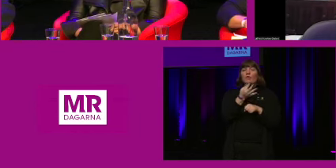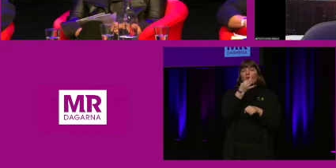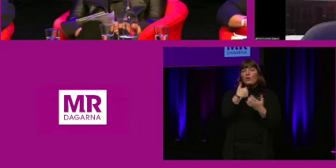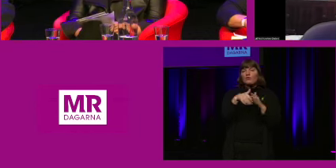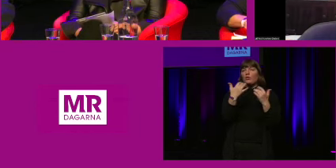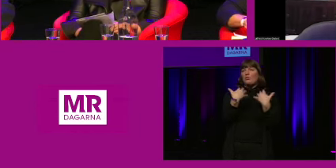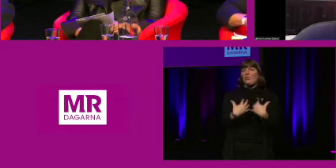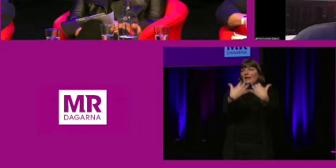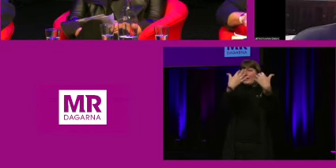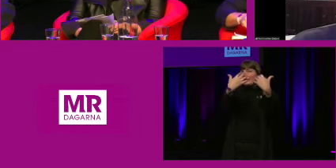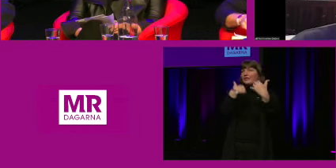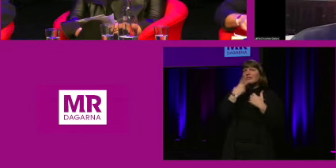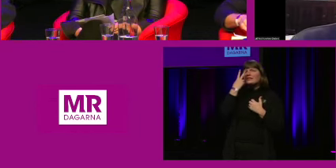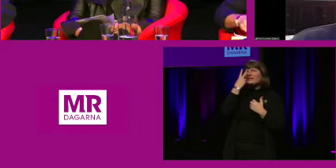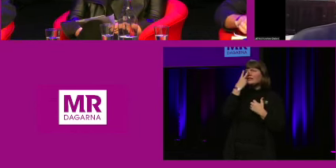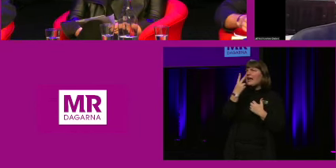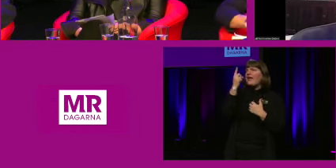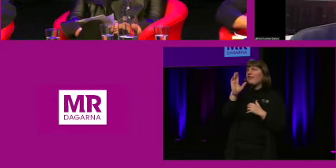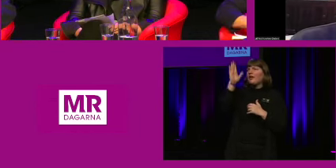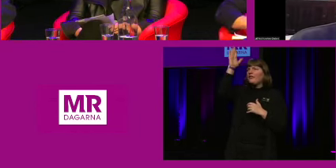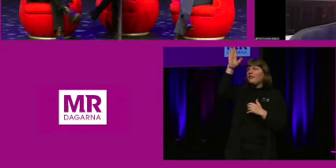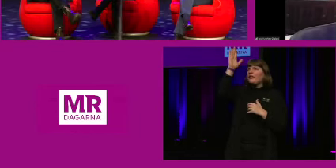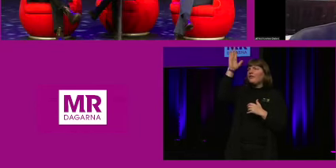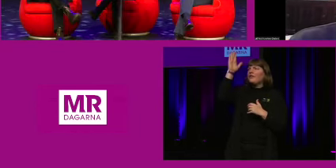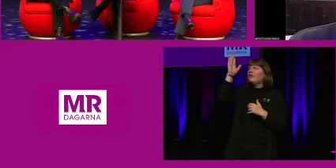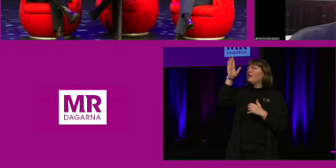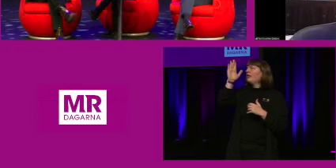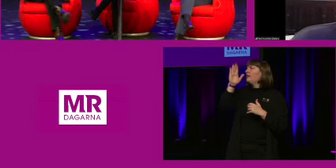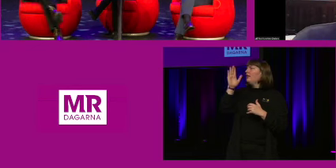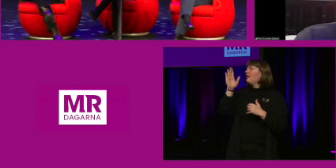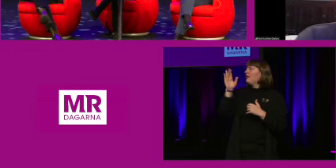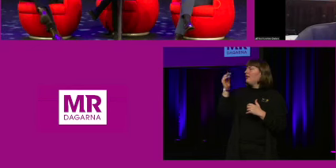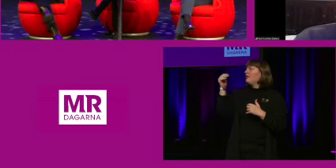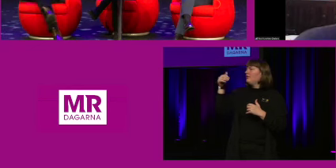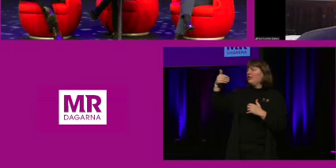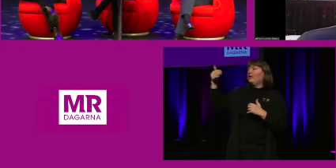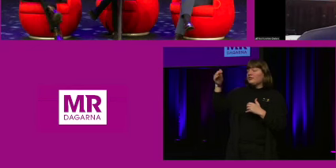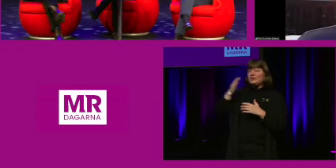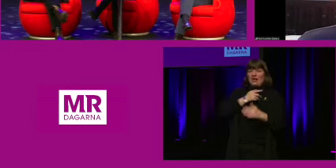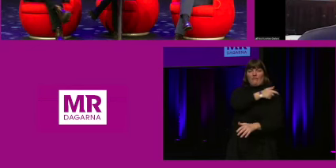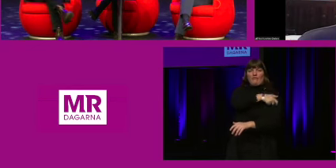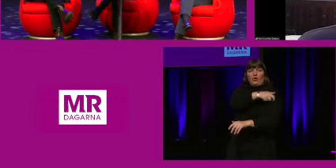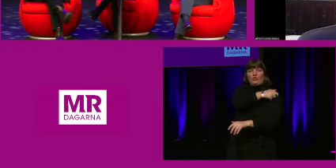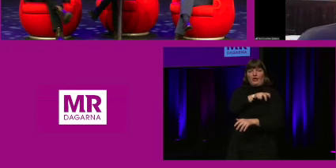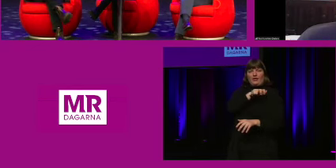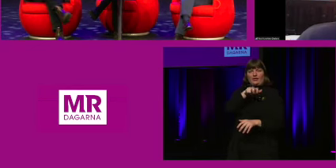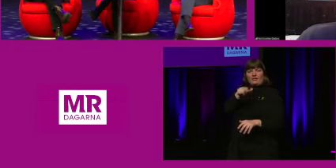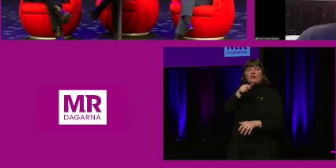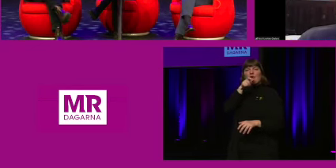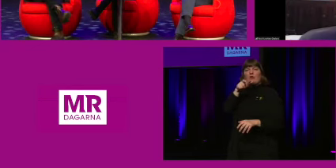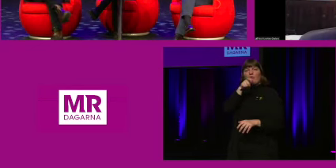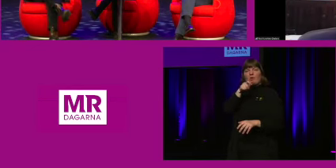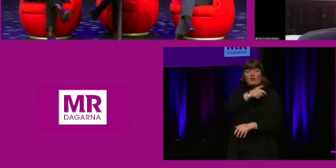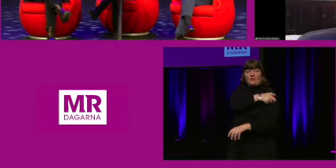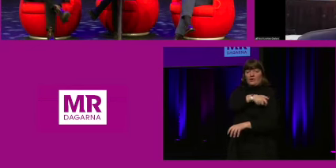the audience, and I see one hand up here. So is there a volunteer who can, and one up there? Is there a